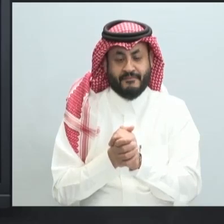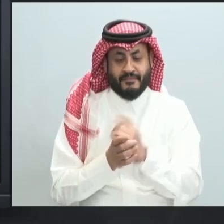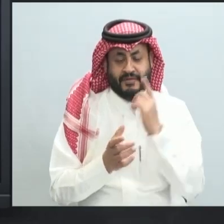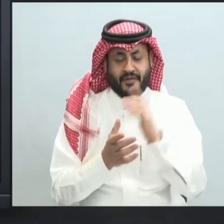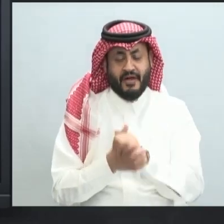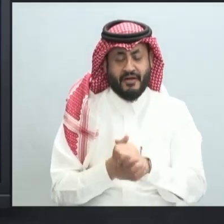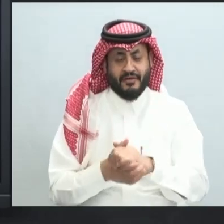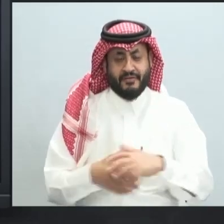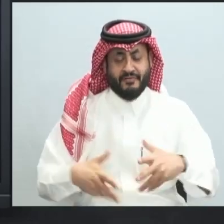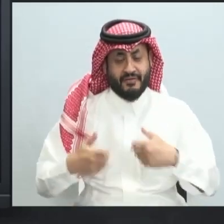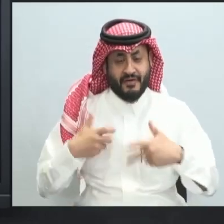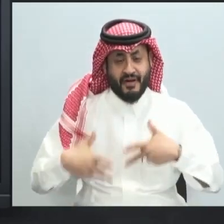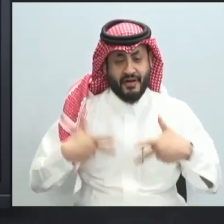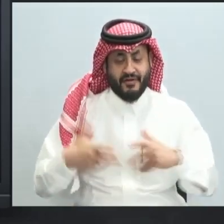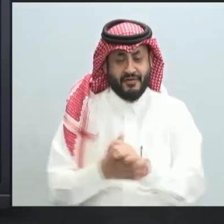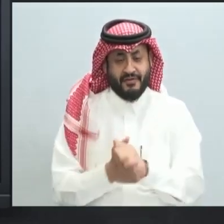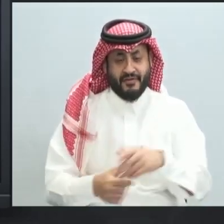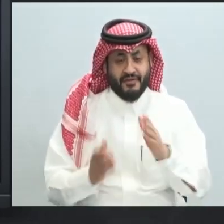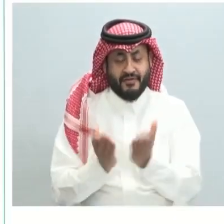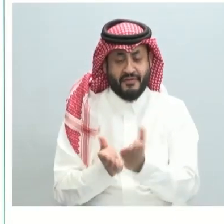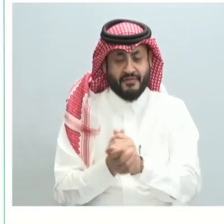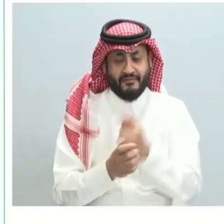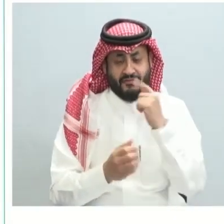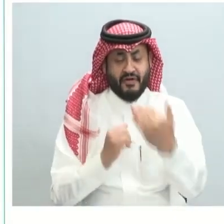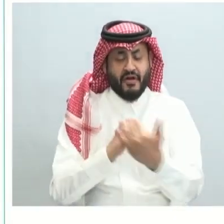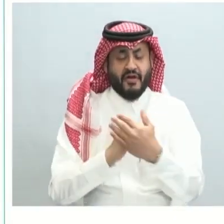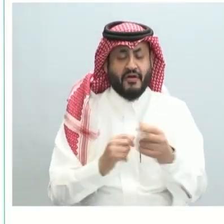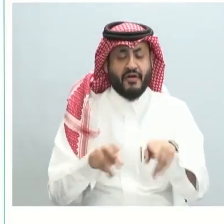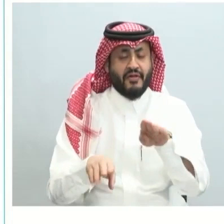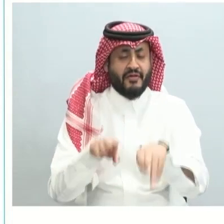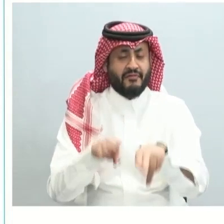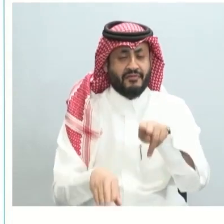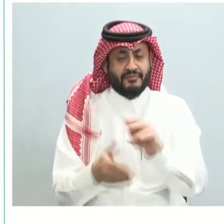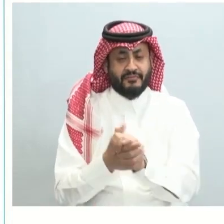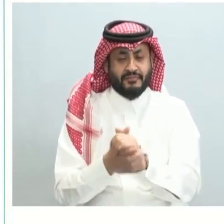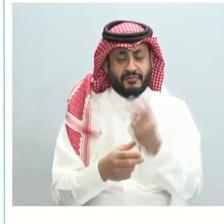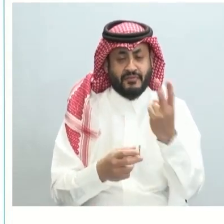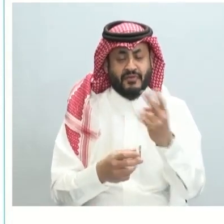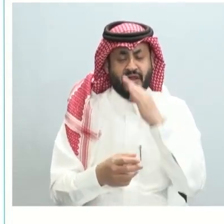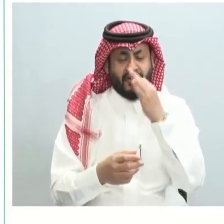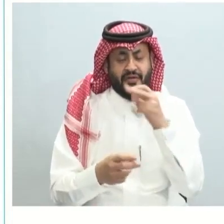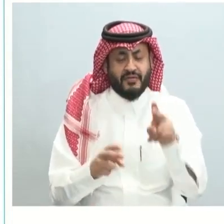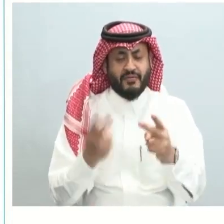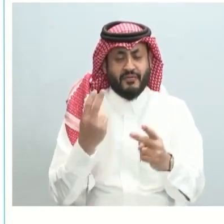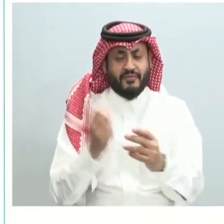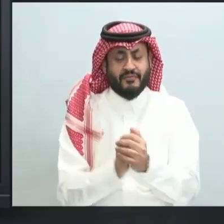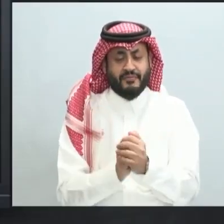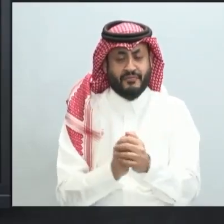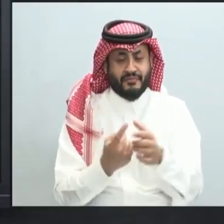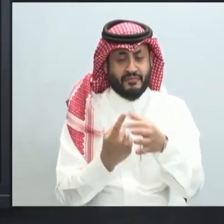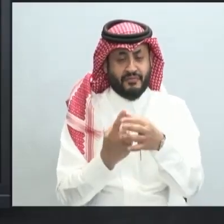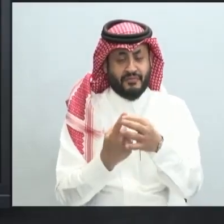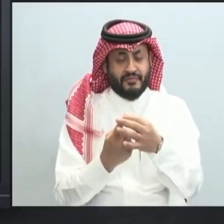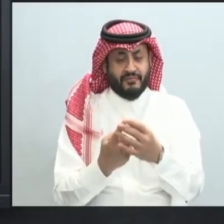an interesting lesson where we learned the differences between two sounds, the sound that starts